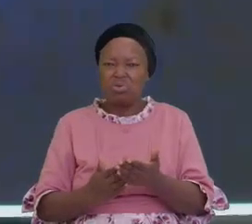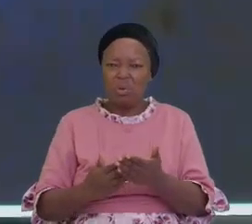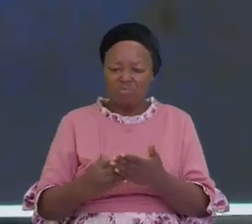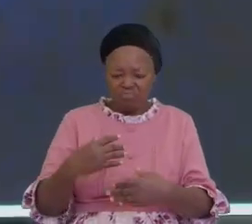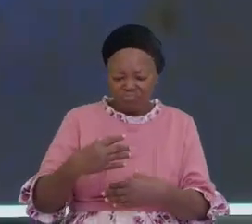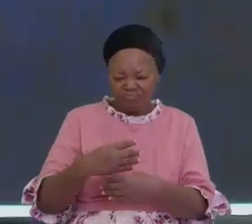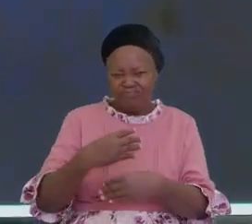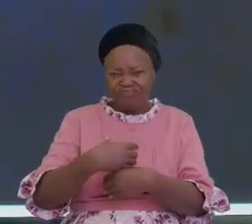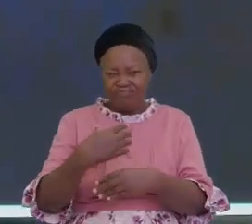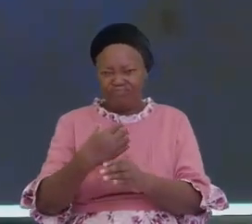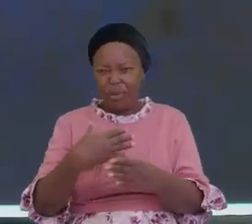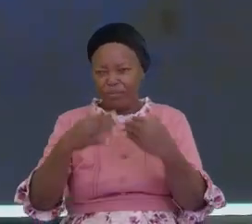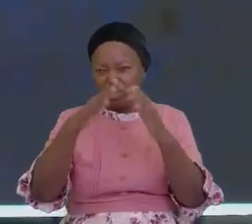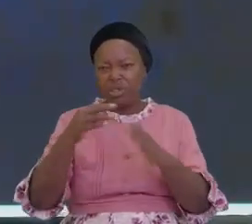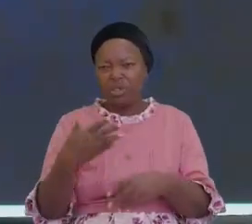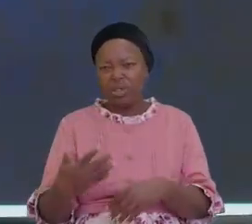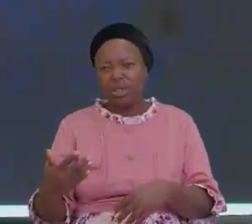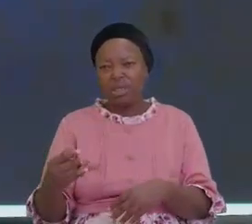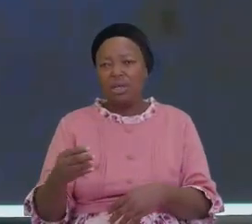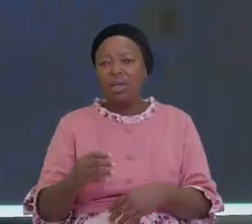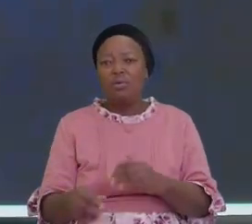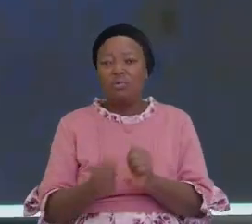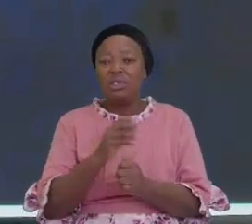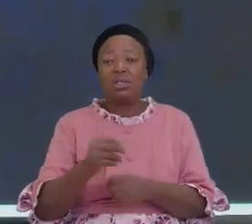the evangelistic outreach.